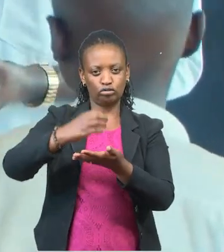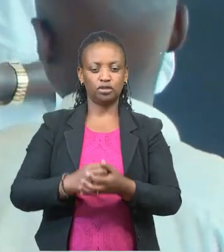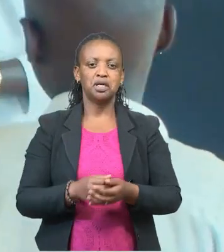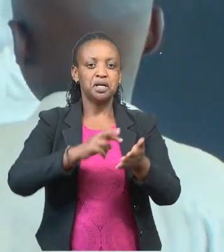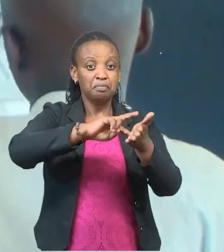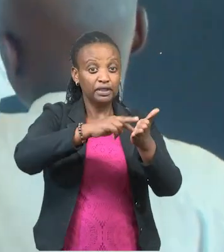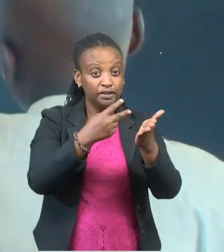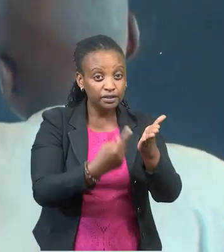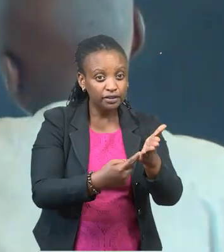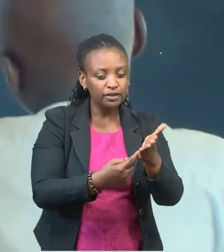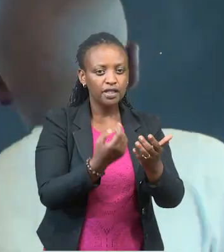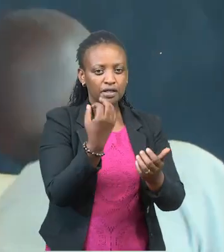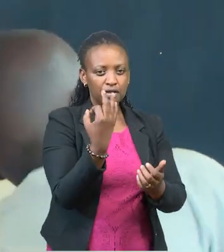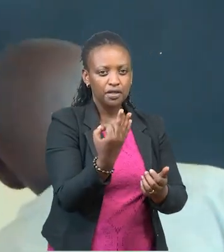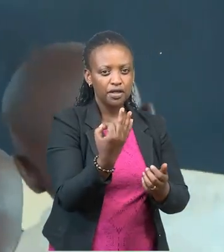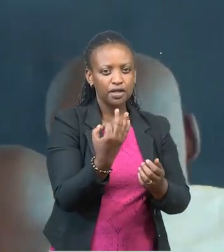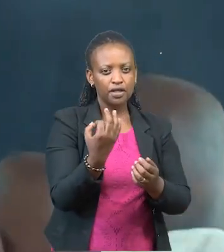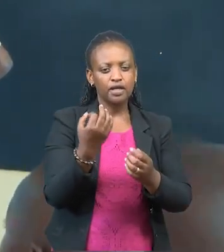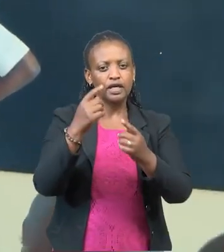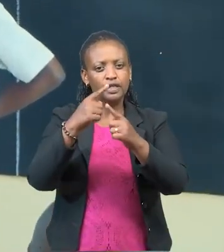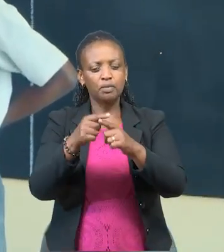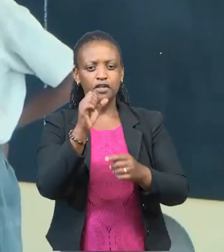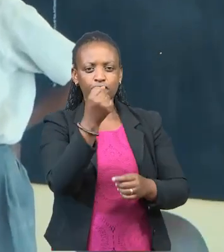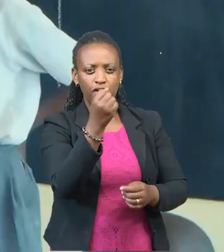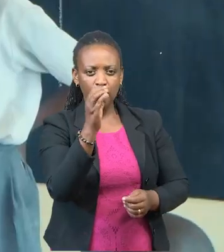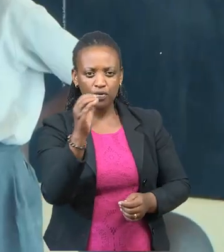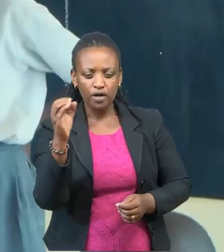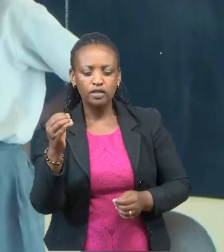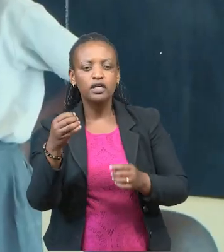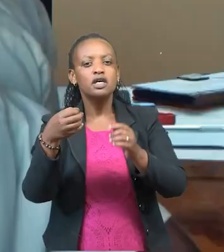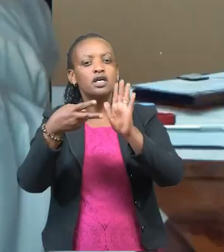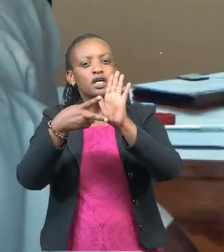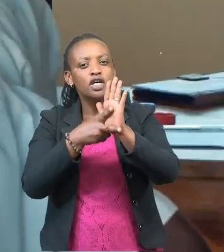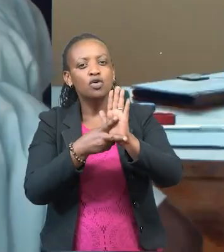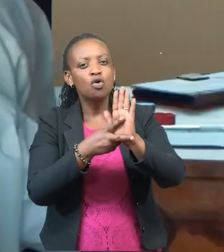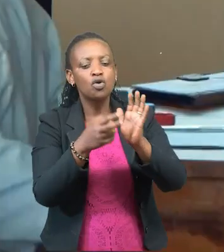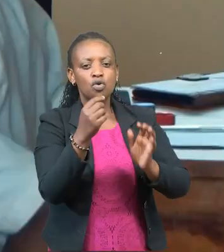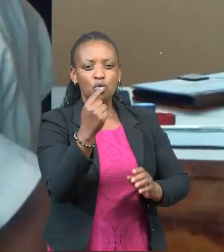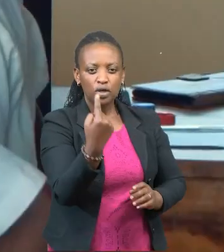bottles. That means that 3 times 500 milliliters equals